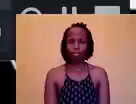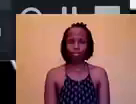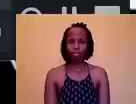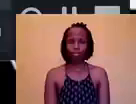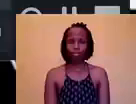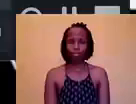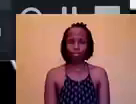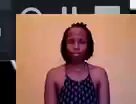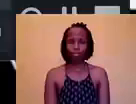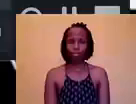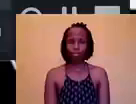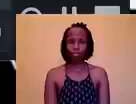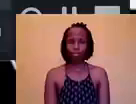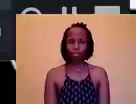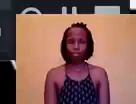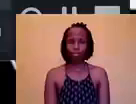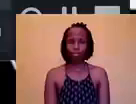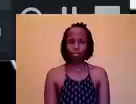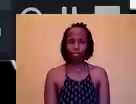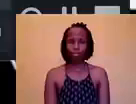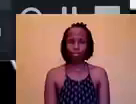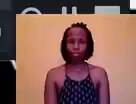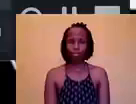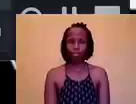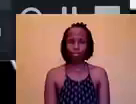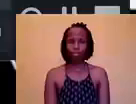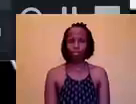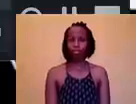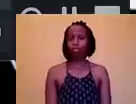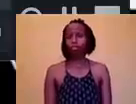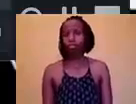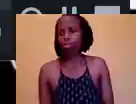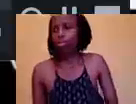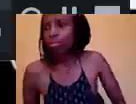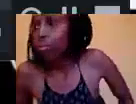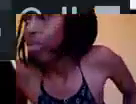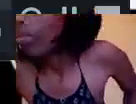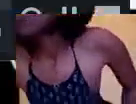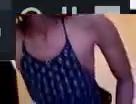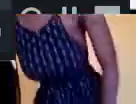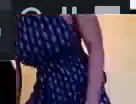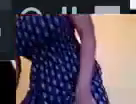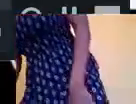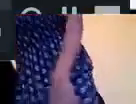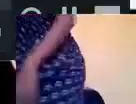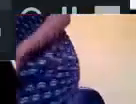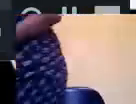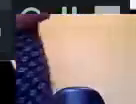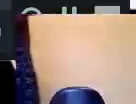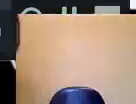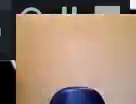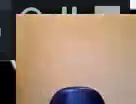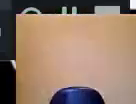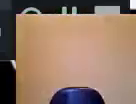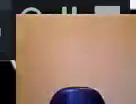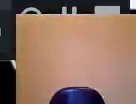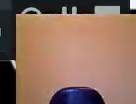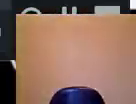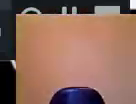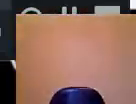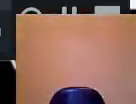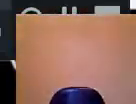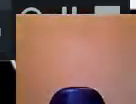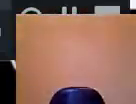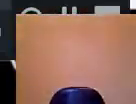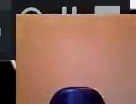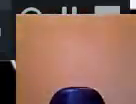you have to take into account the time lag and, let's be honest, the reliability of the post office. Okay, remember, this is your